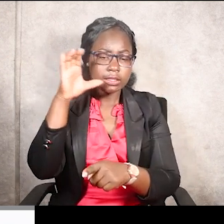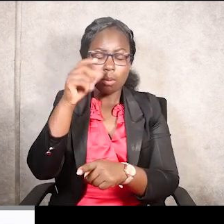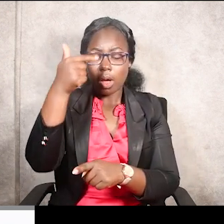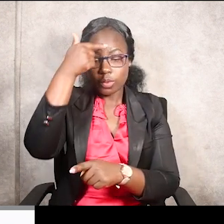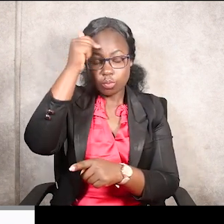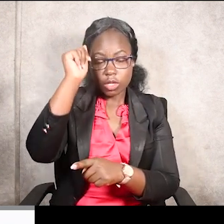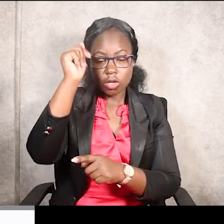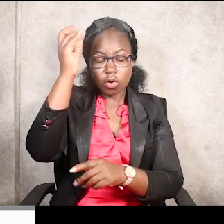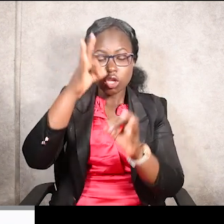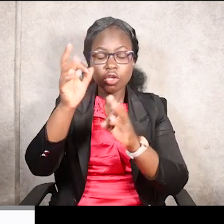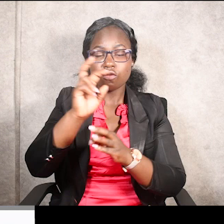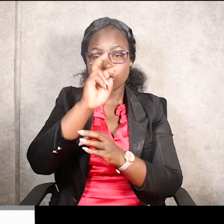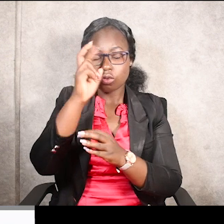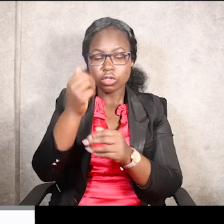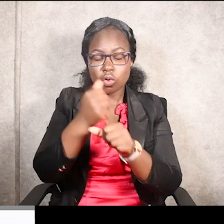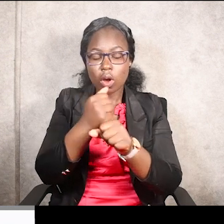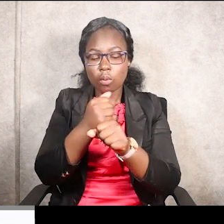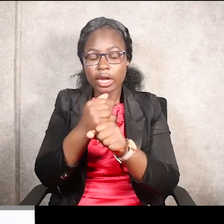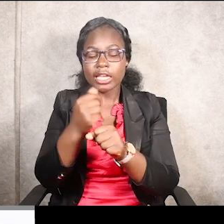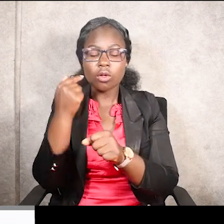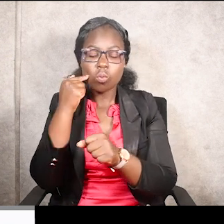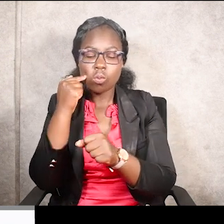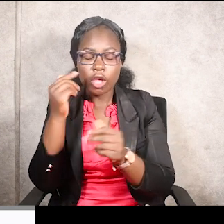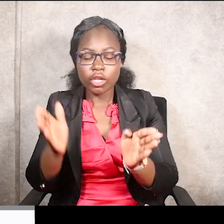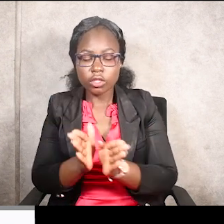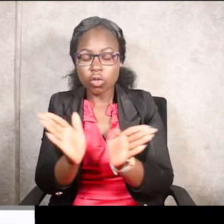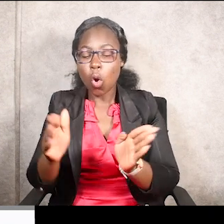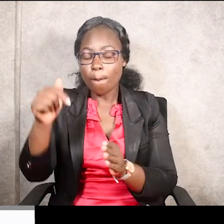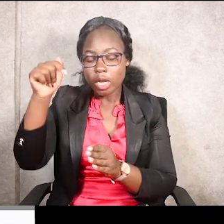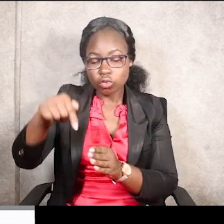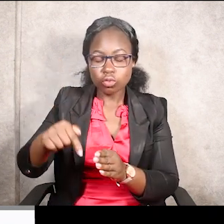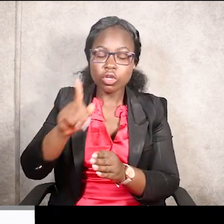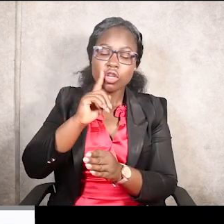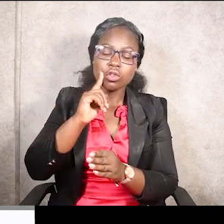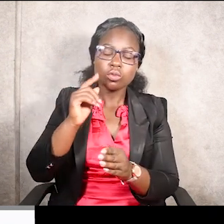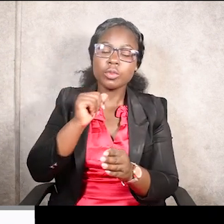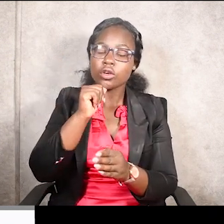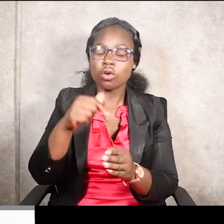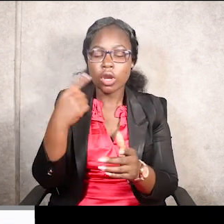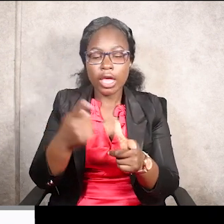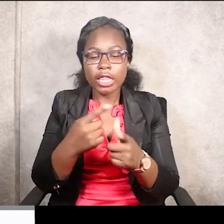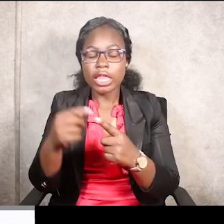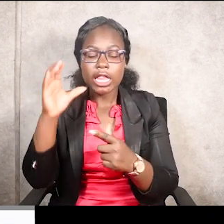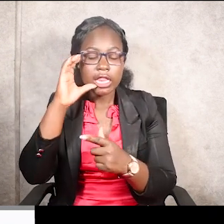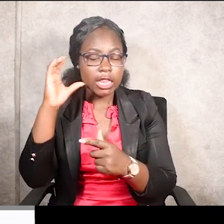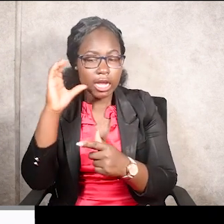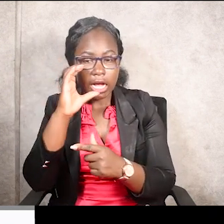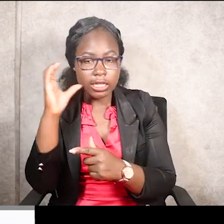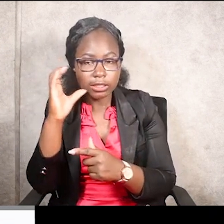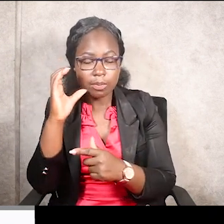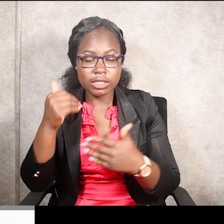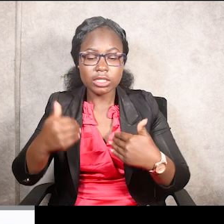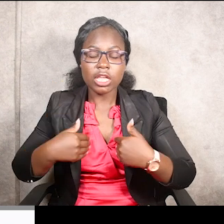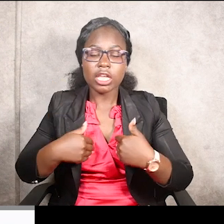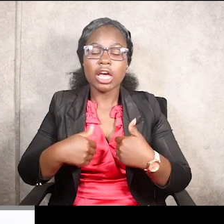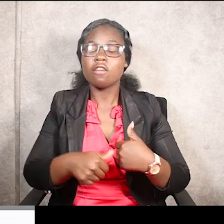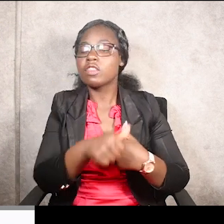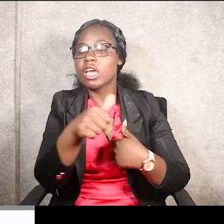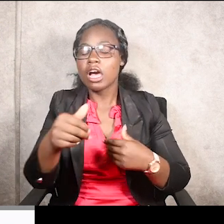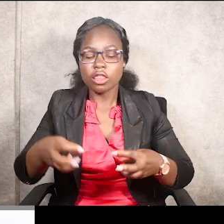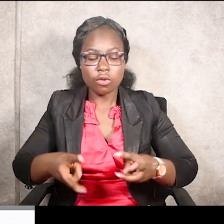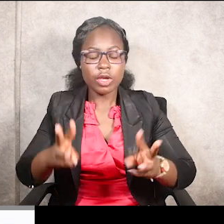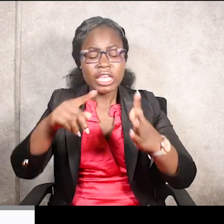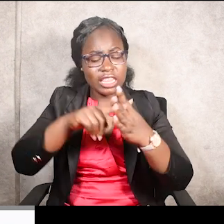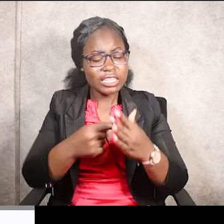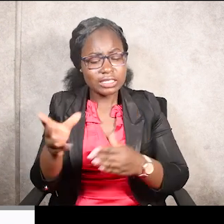Because if, say, you're operating a shop, it is open today, tomorrow it is not, then the customers have another alternative they start going